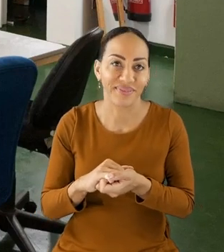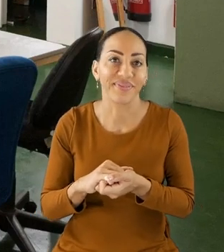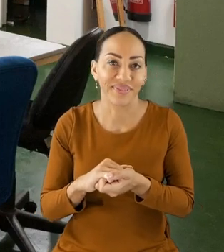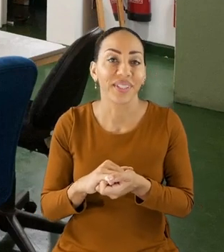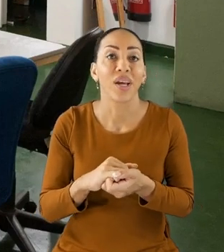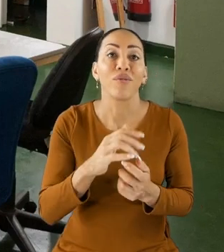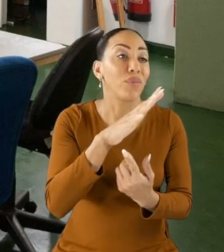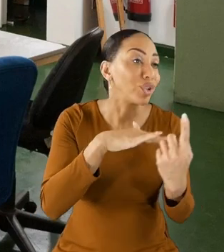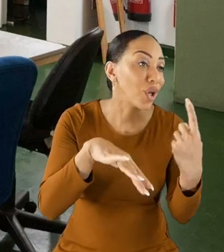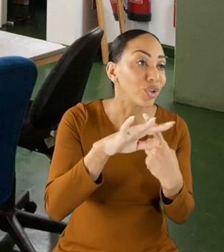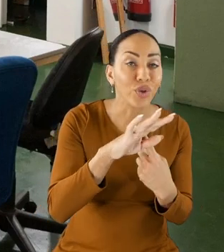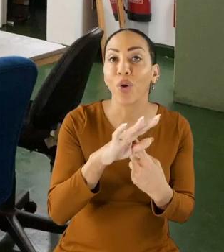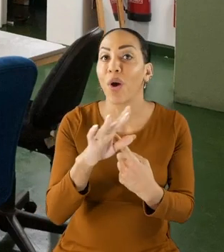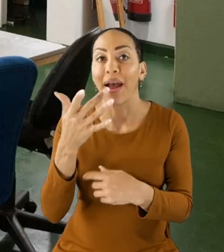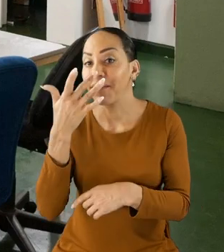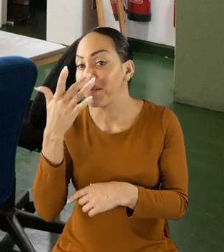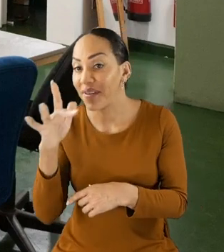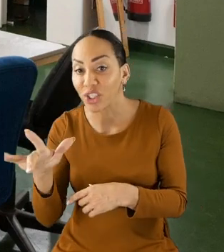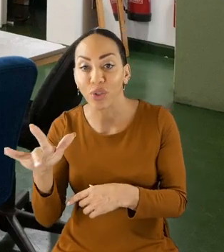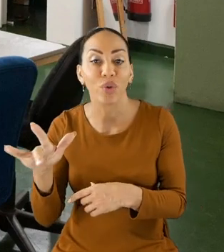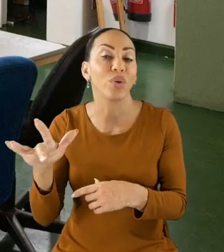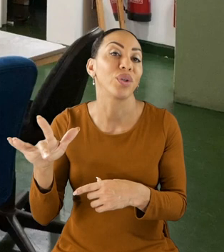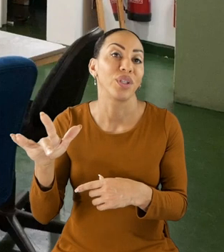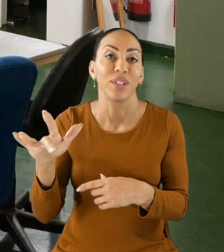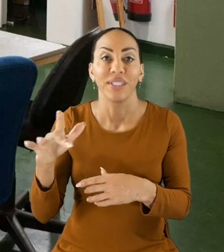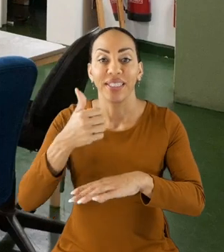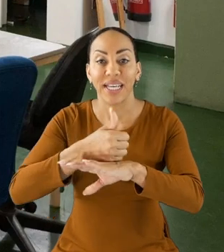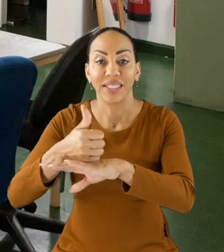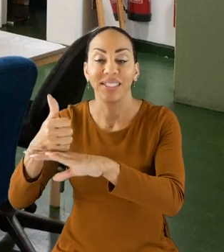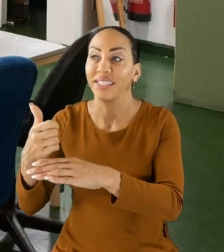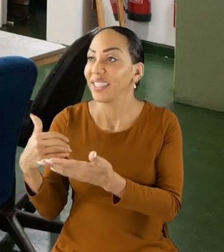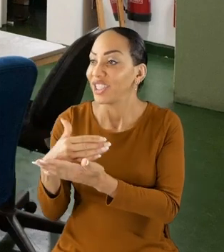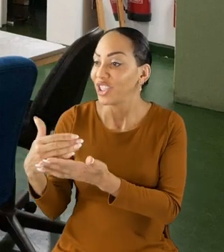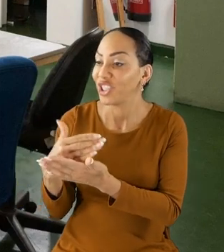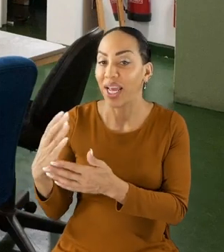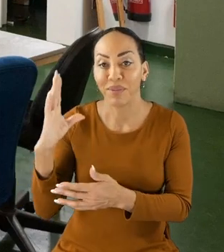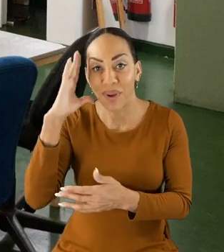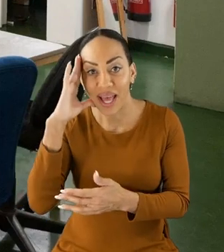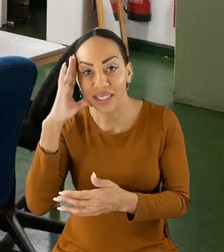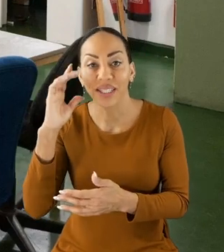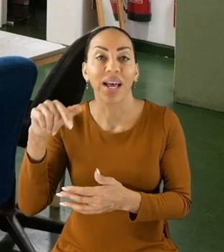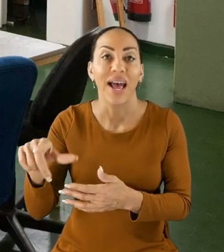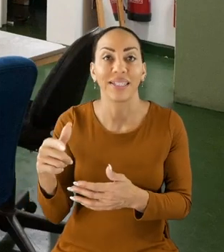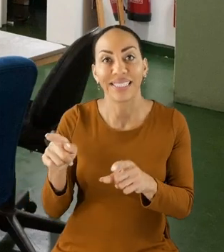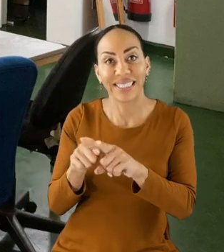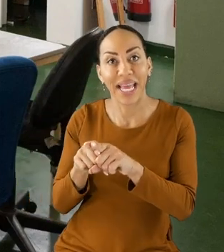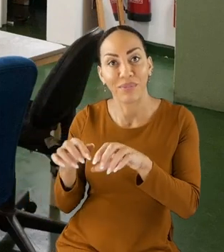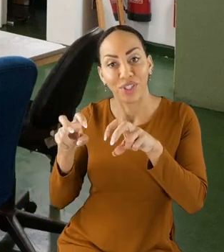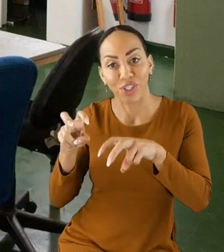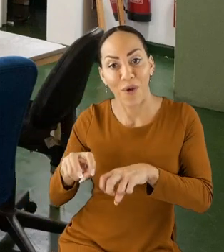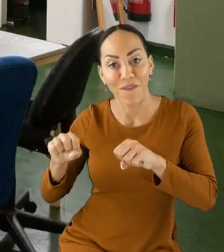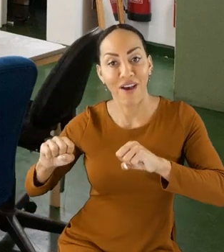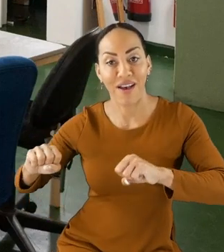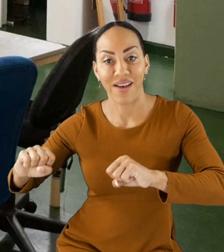In social and fictional settings, from life-size projections on shared beds and sitting together on the same green screen sofa, to virtual